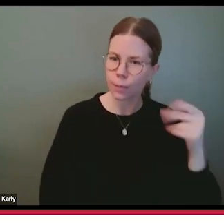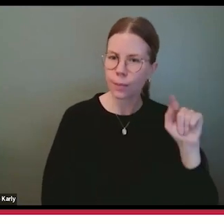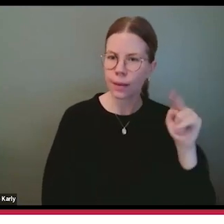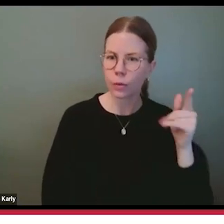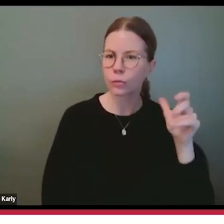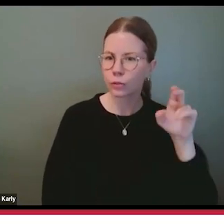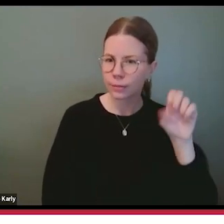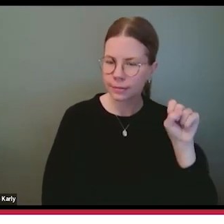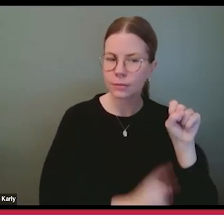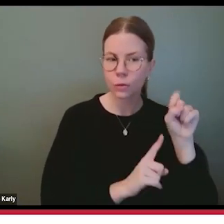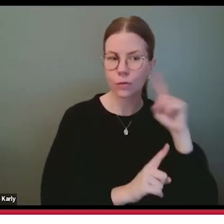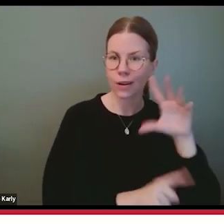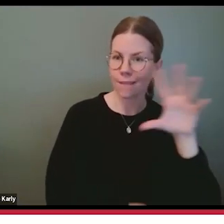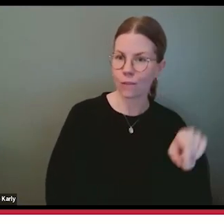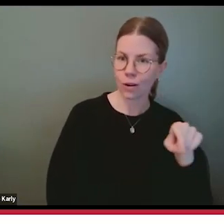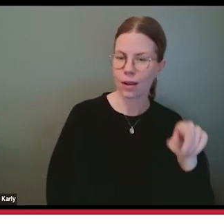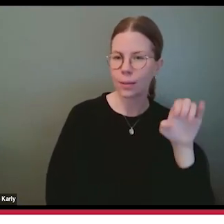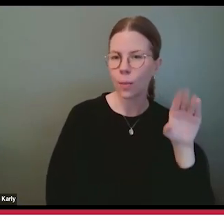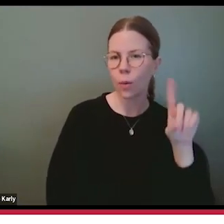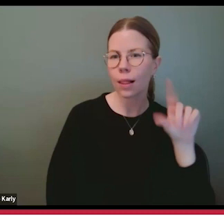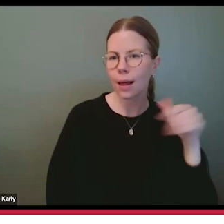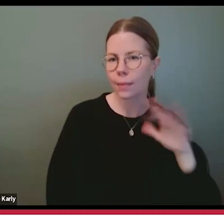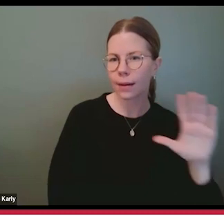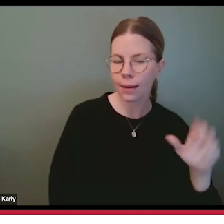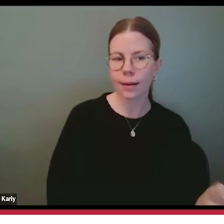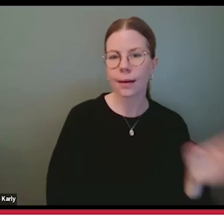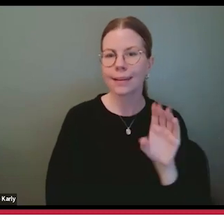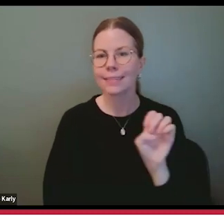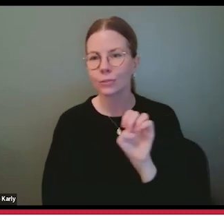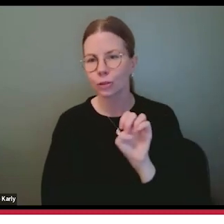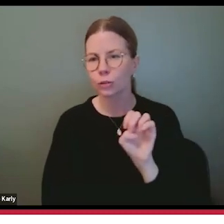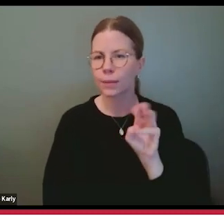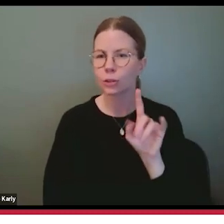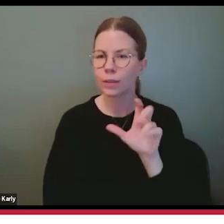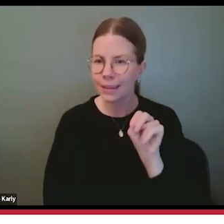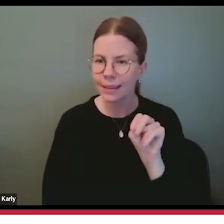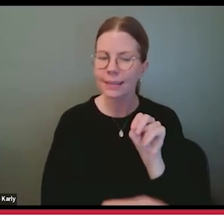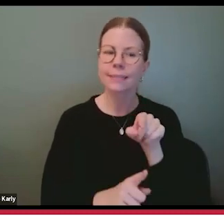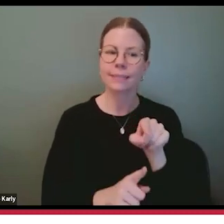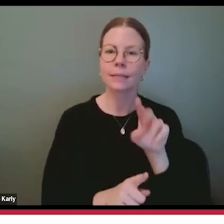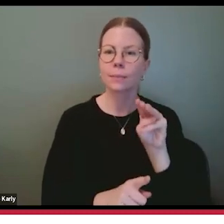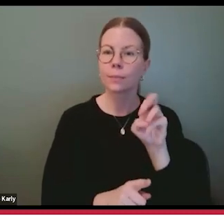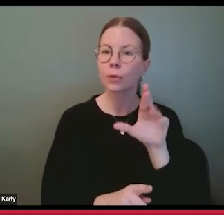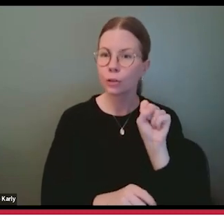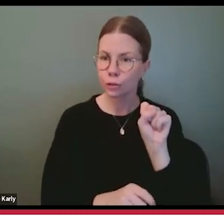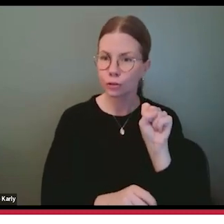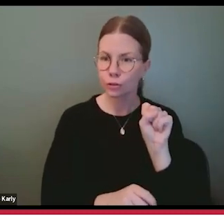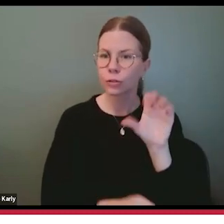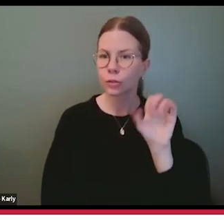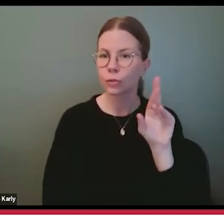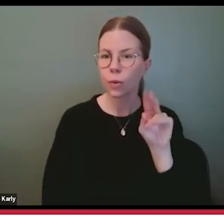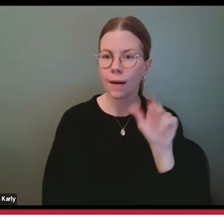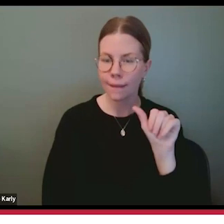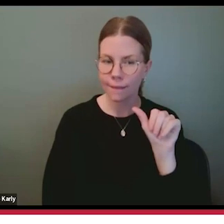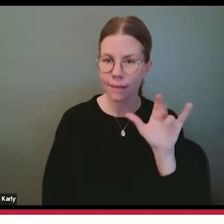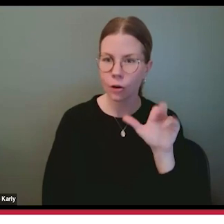In the Eastern Mediterranean region, it's MERS coronavirus, or Middle East Respiratory Syndrome, influenza A in the